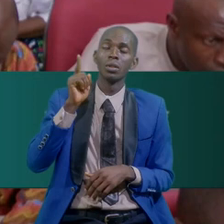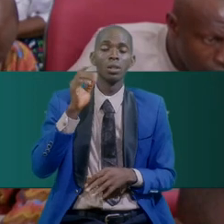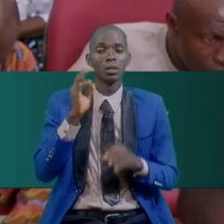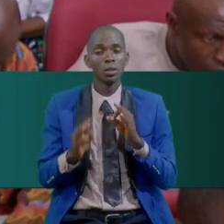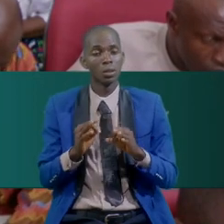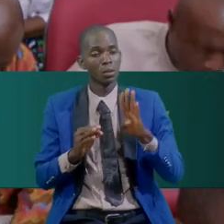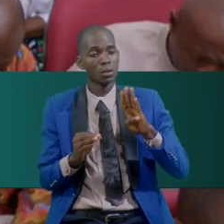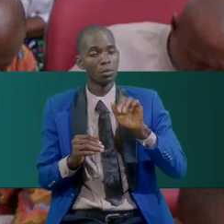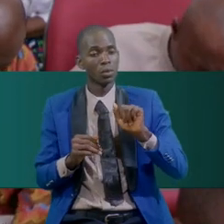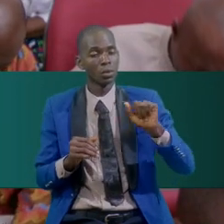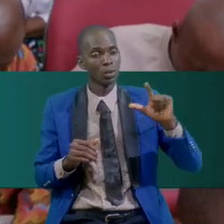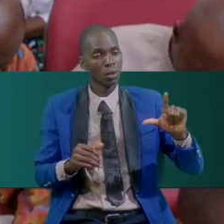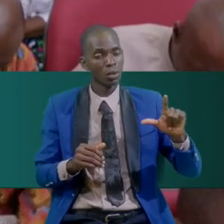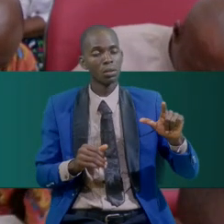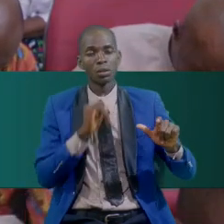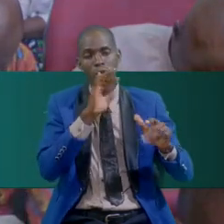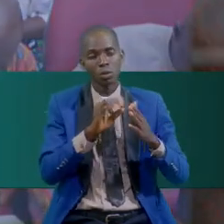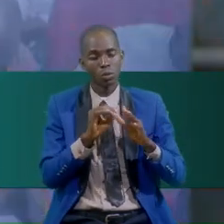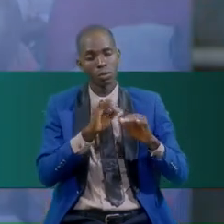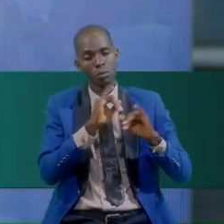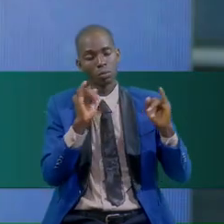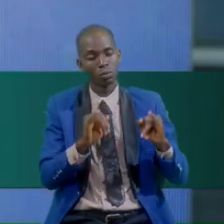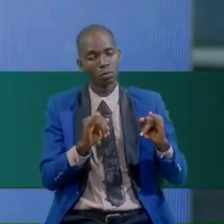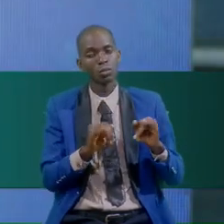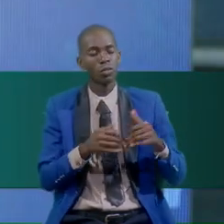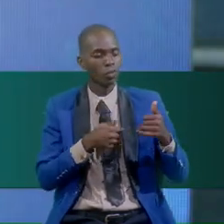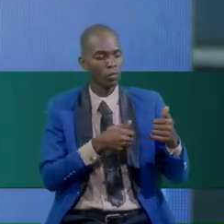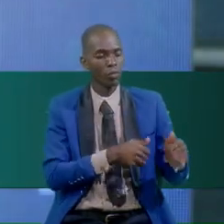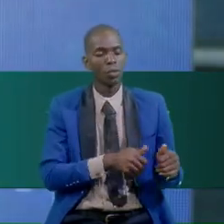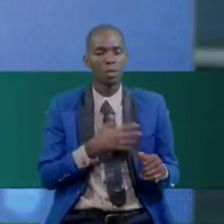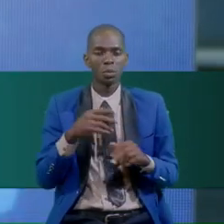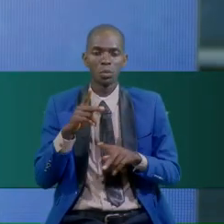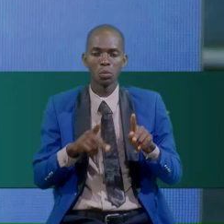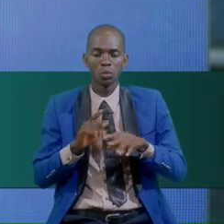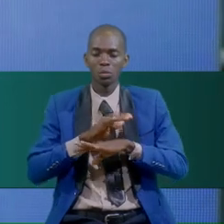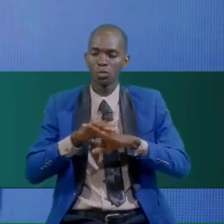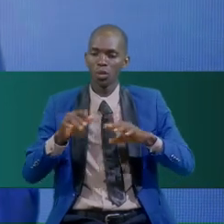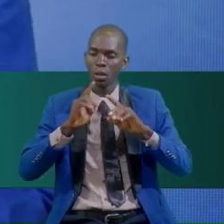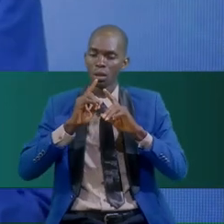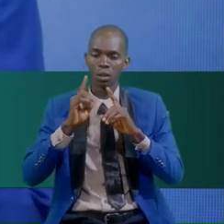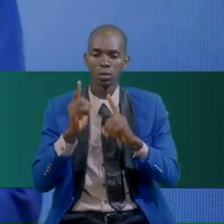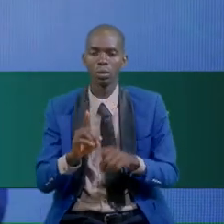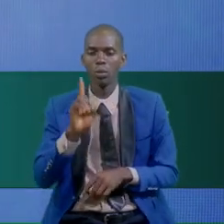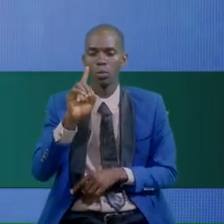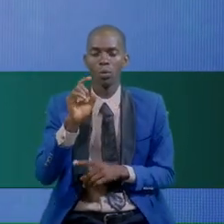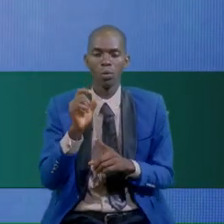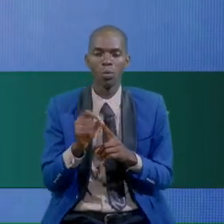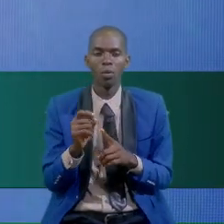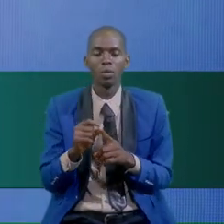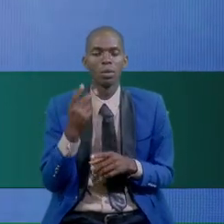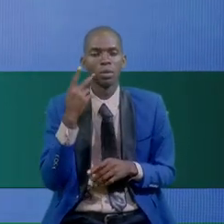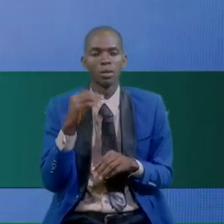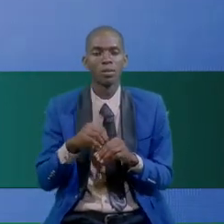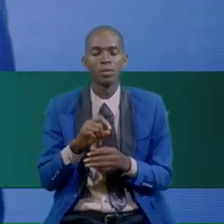the people answered him not a word." Look at verse 22.